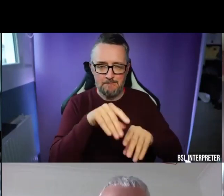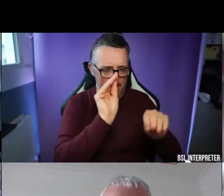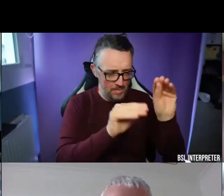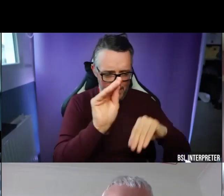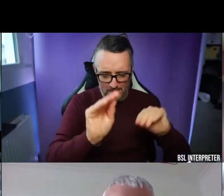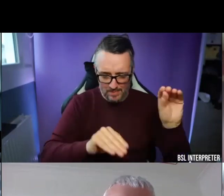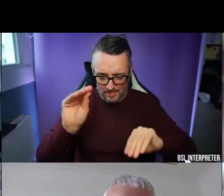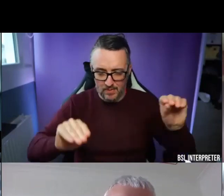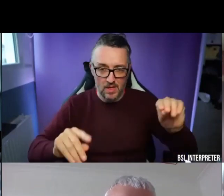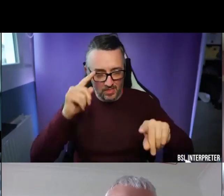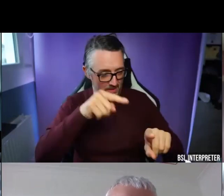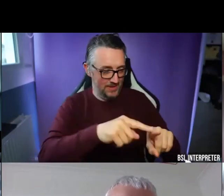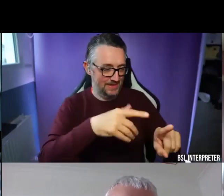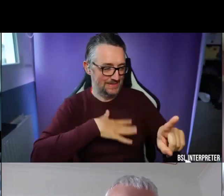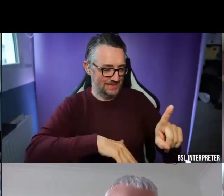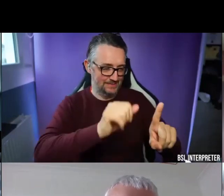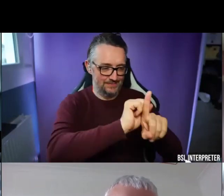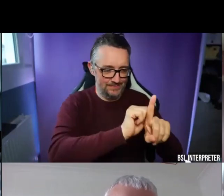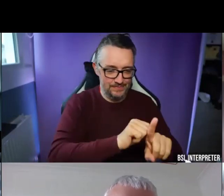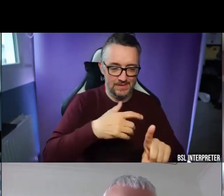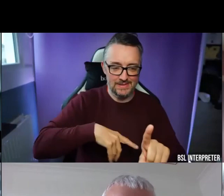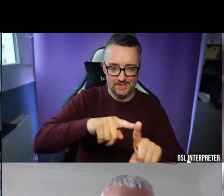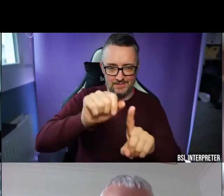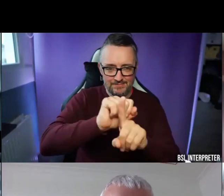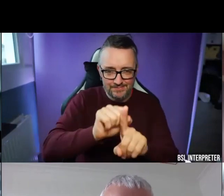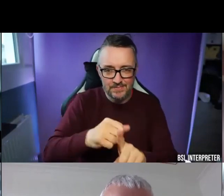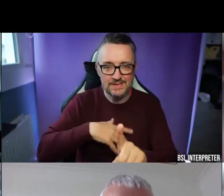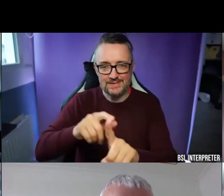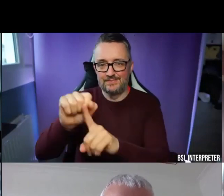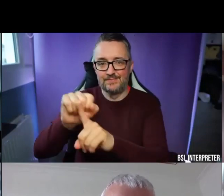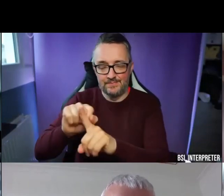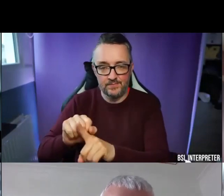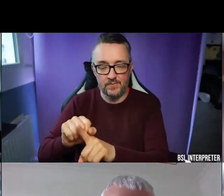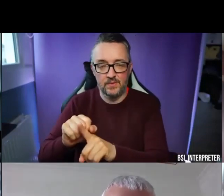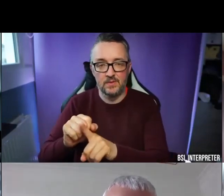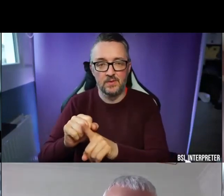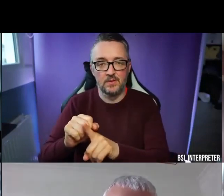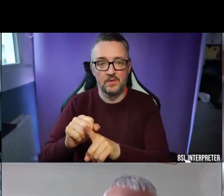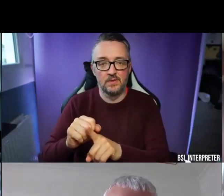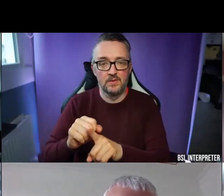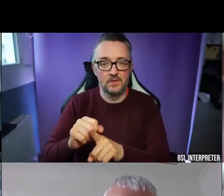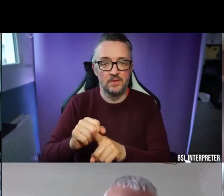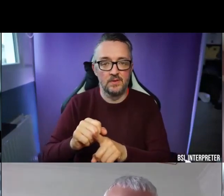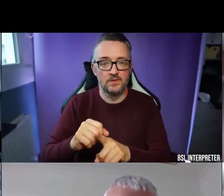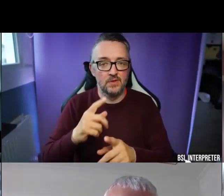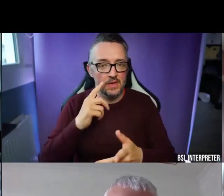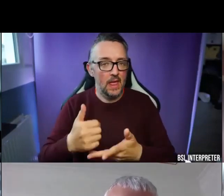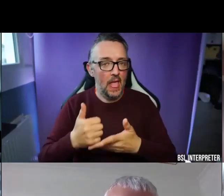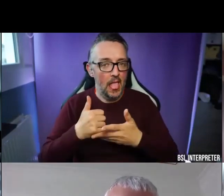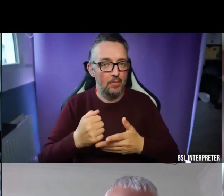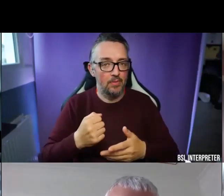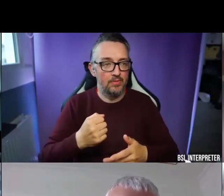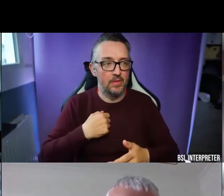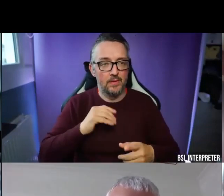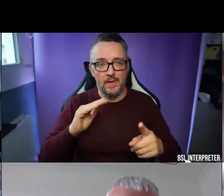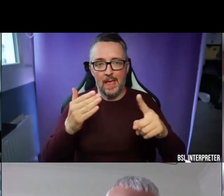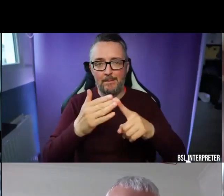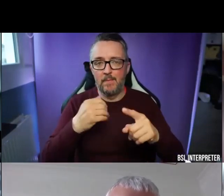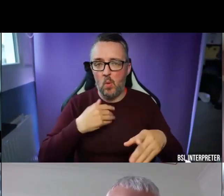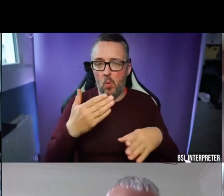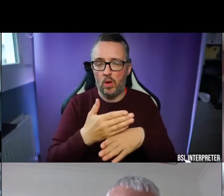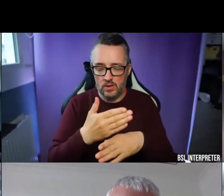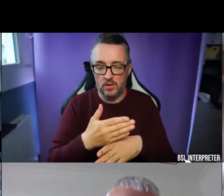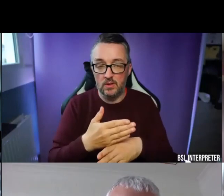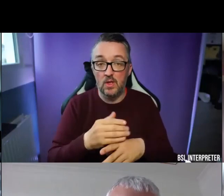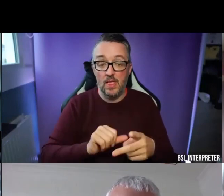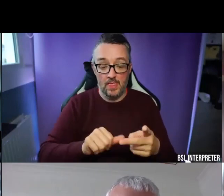we think requires most attention in terms of shaping up our scope of work. There'll then be possibly